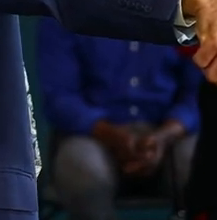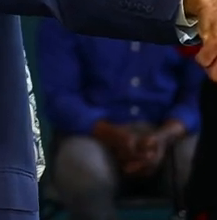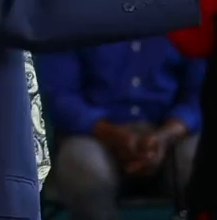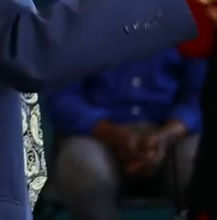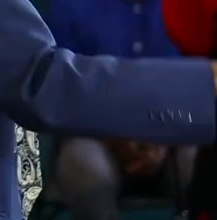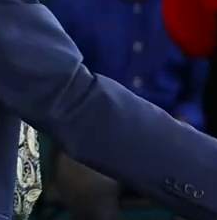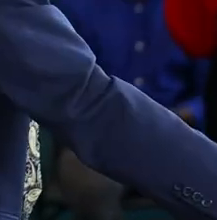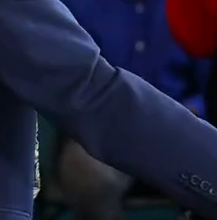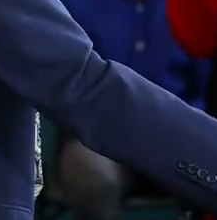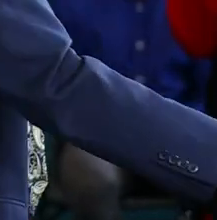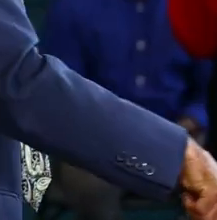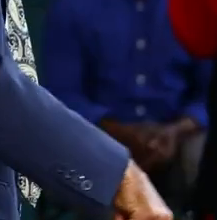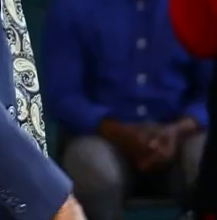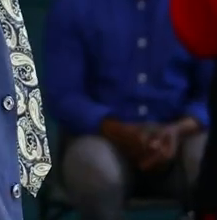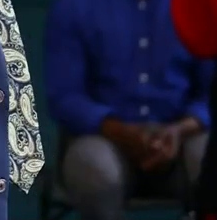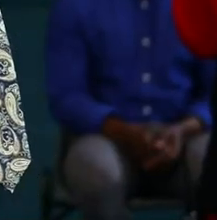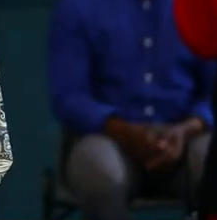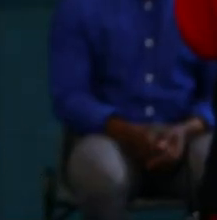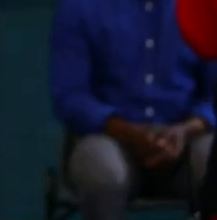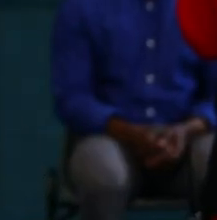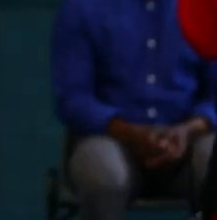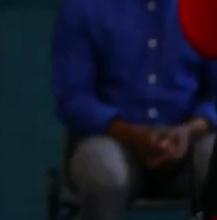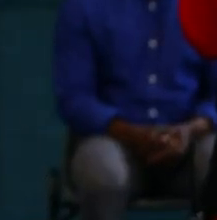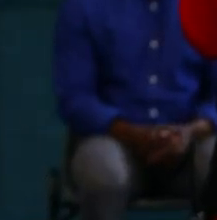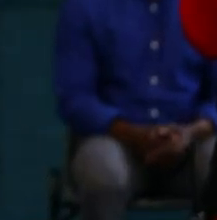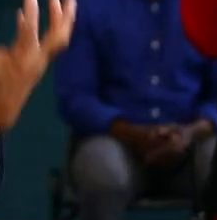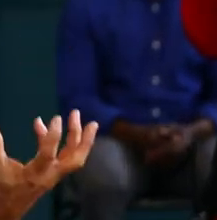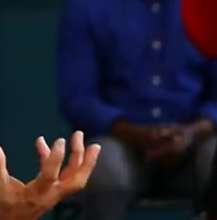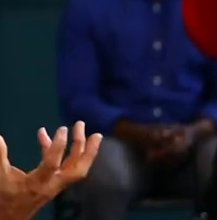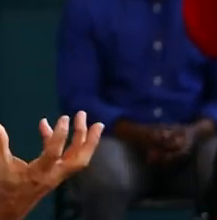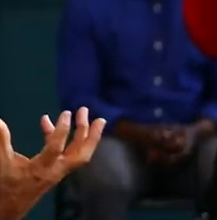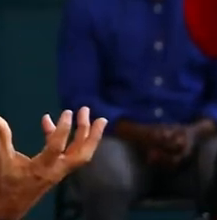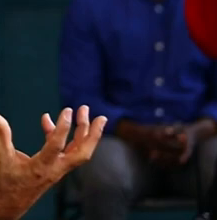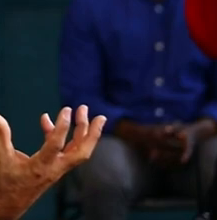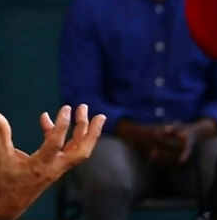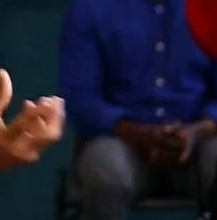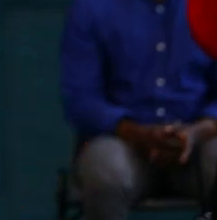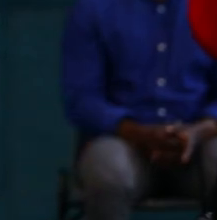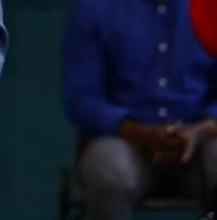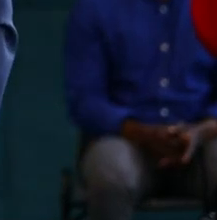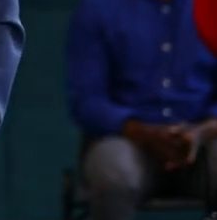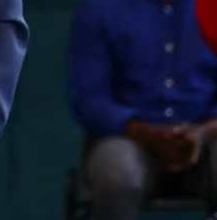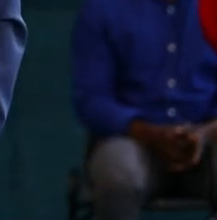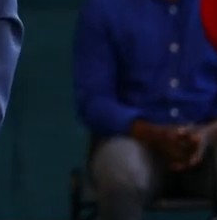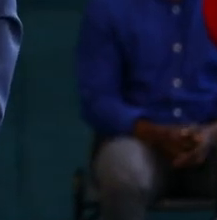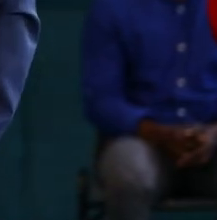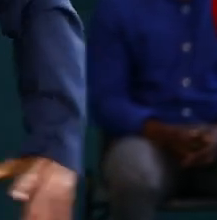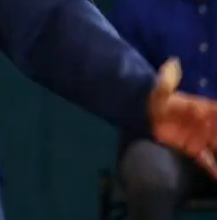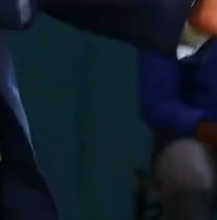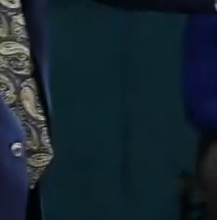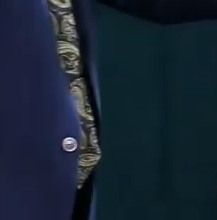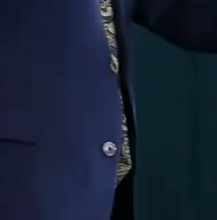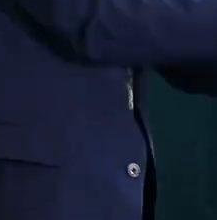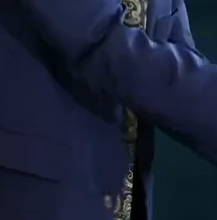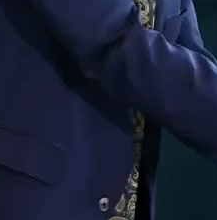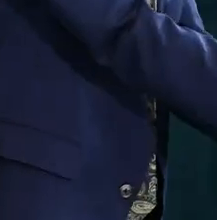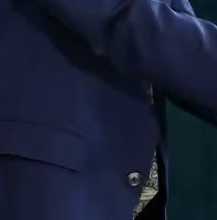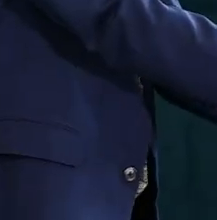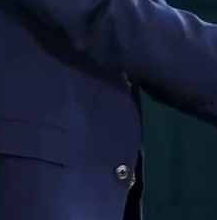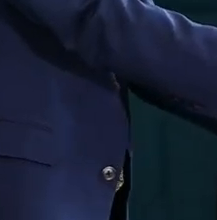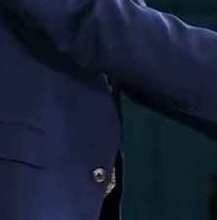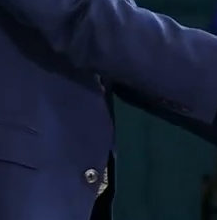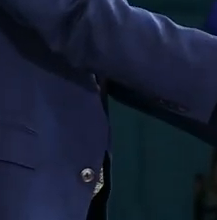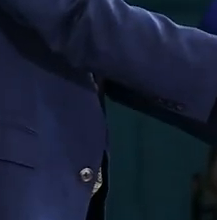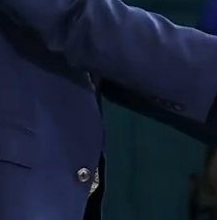coming of Christ. The church back then had